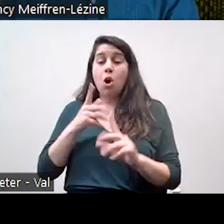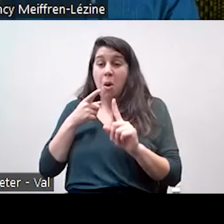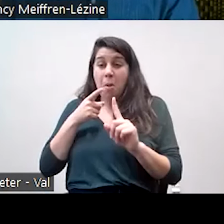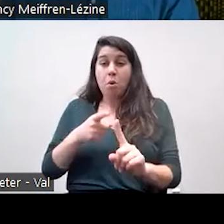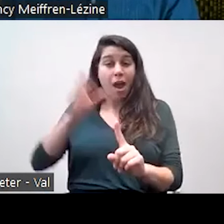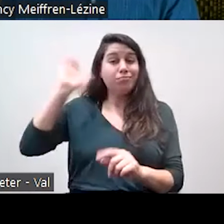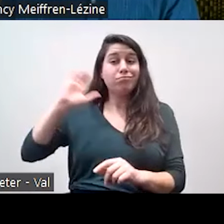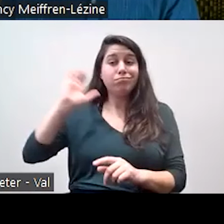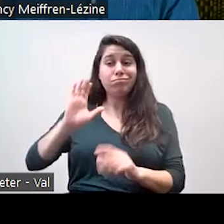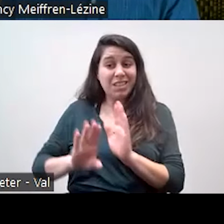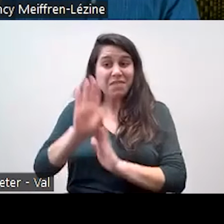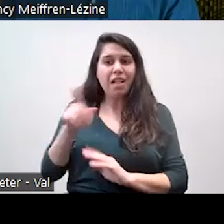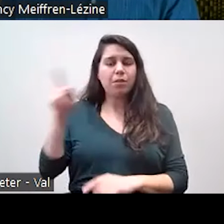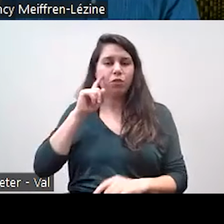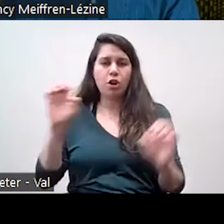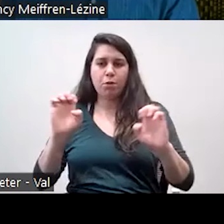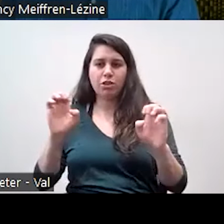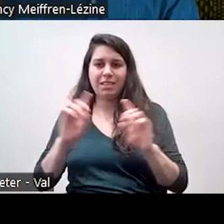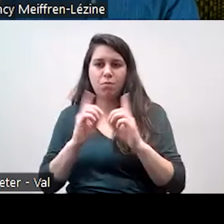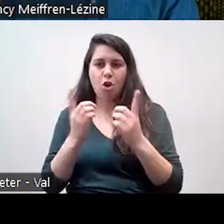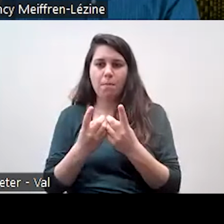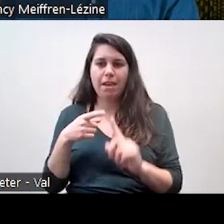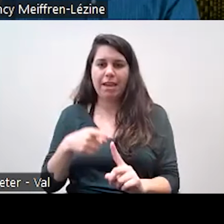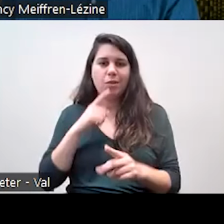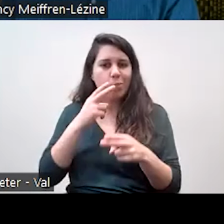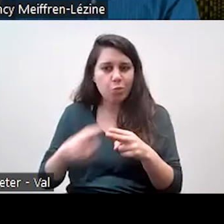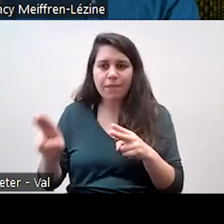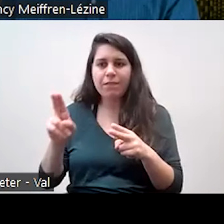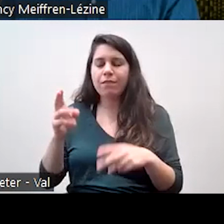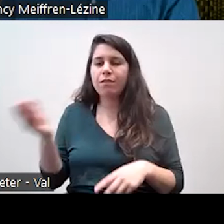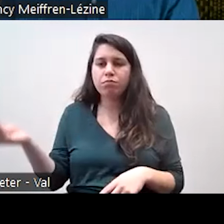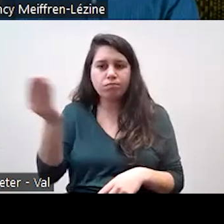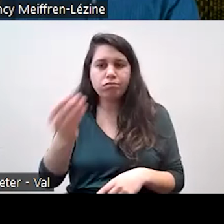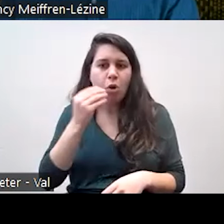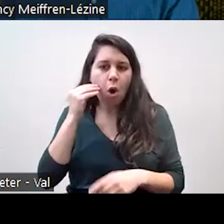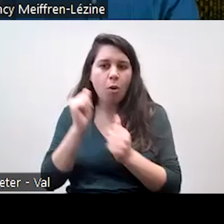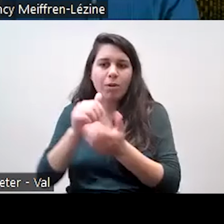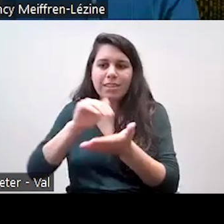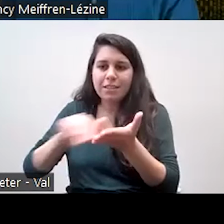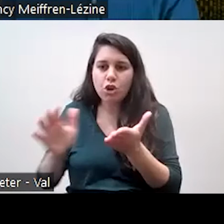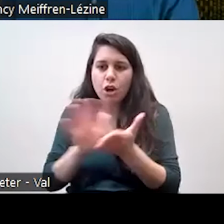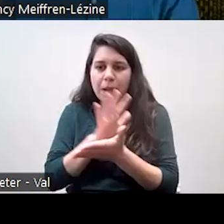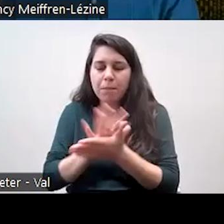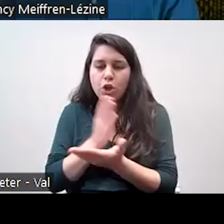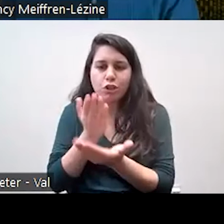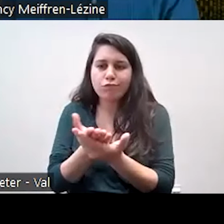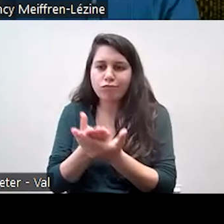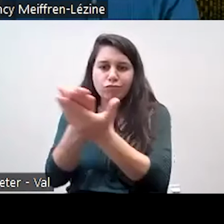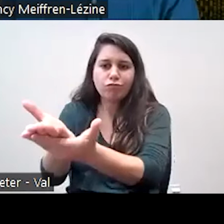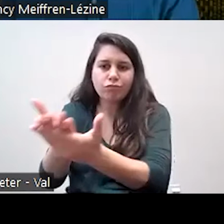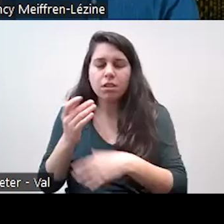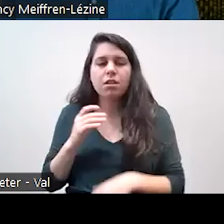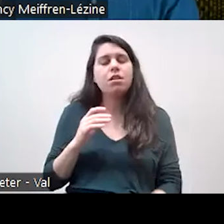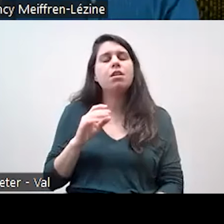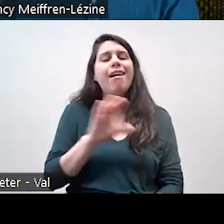because it's brief, because it's something that a person could take home with their discharge plan, and because